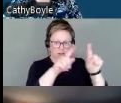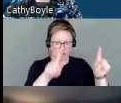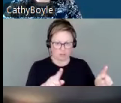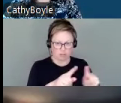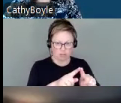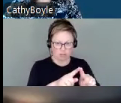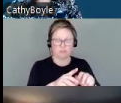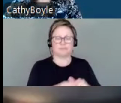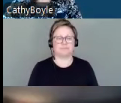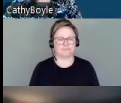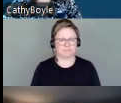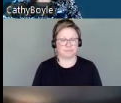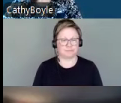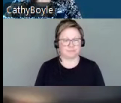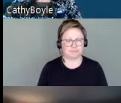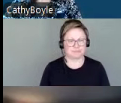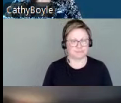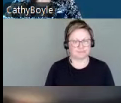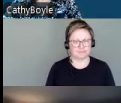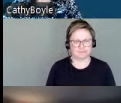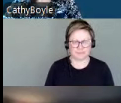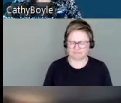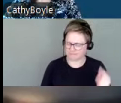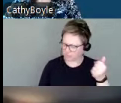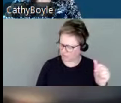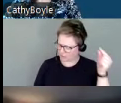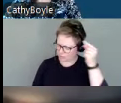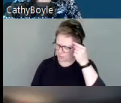Now, I am trying to remember something.